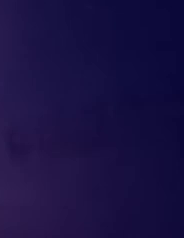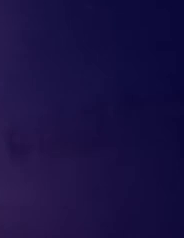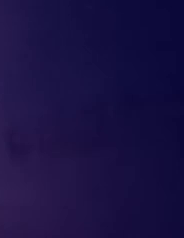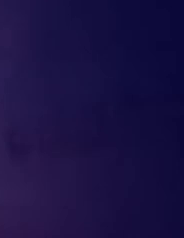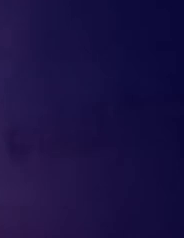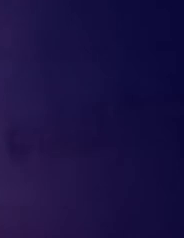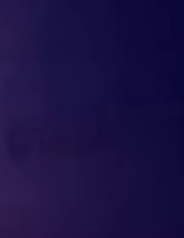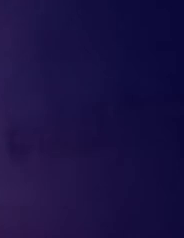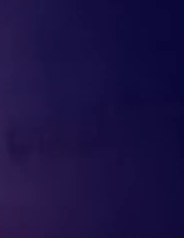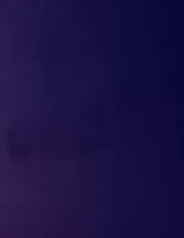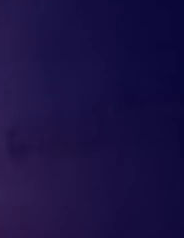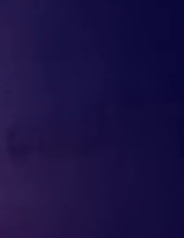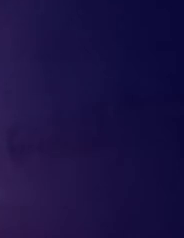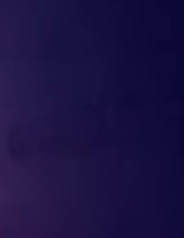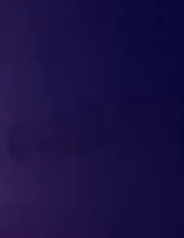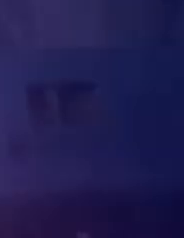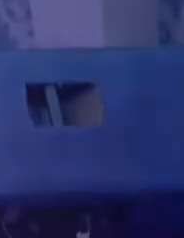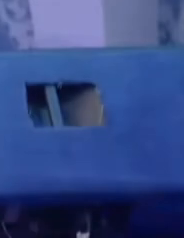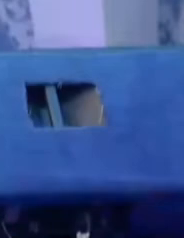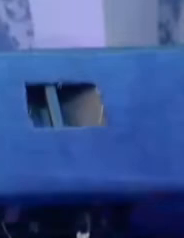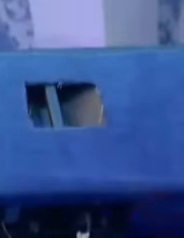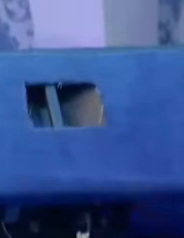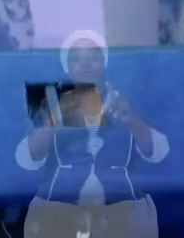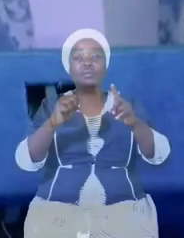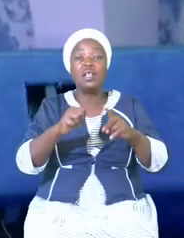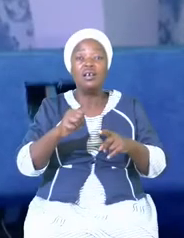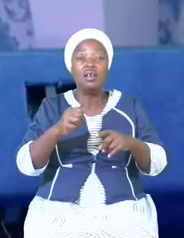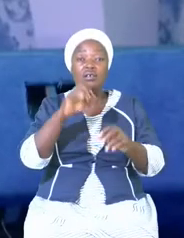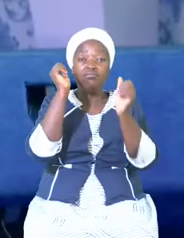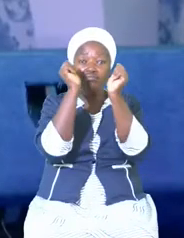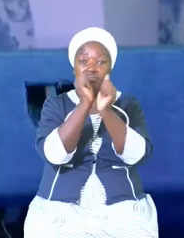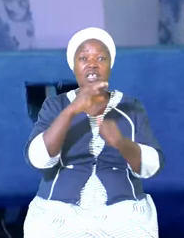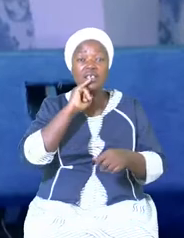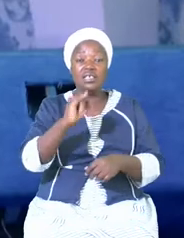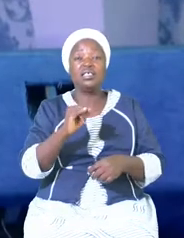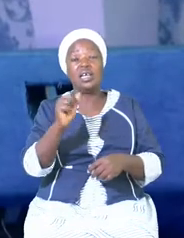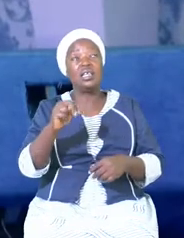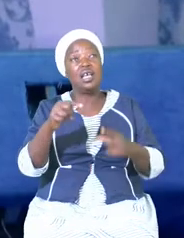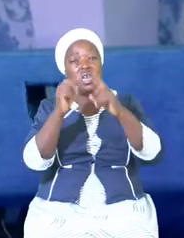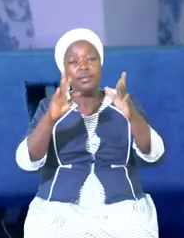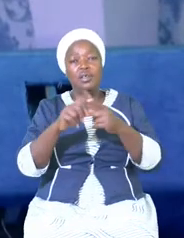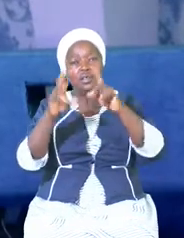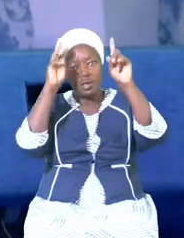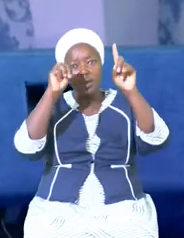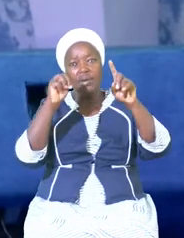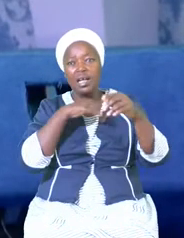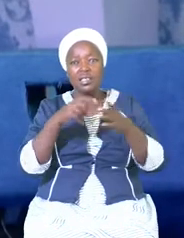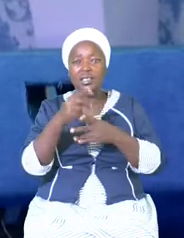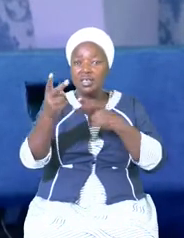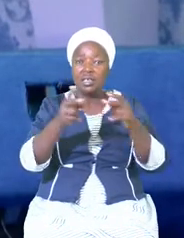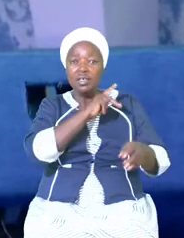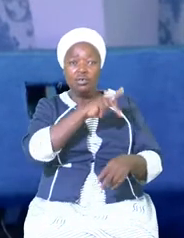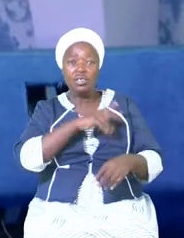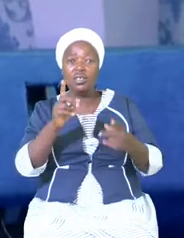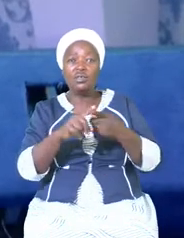enemy unto him. Infirmity is an enemy unto him, and is a stranger unto him.